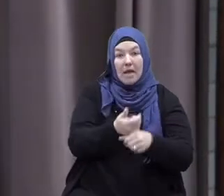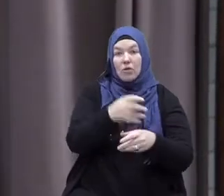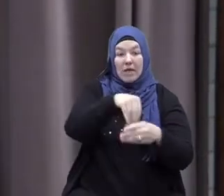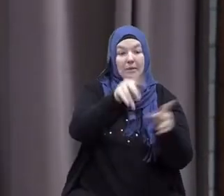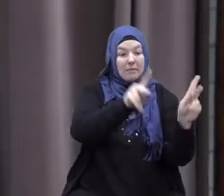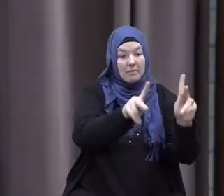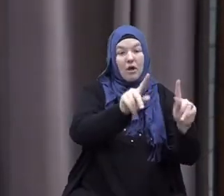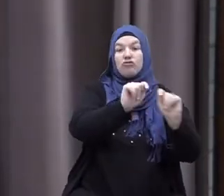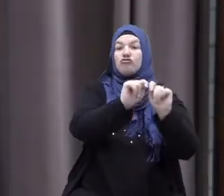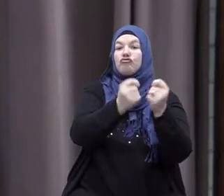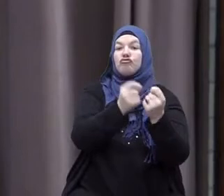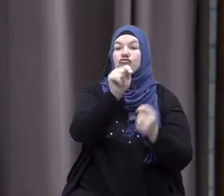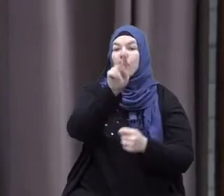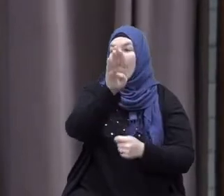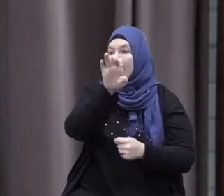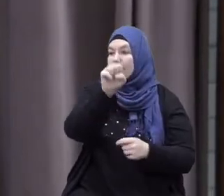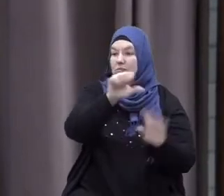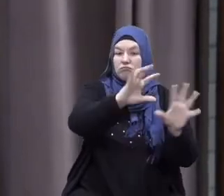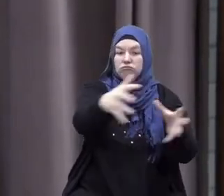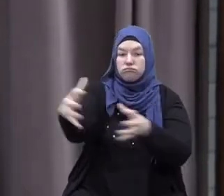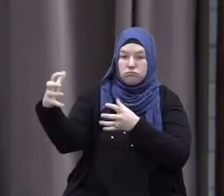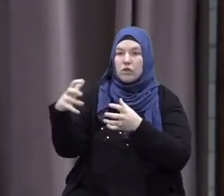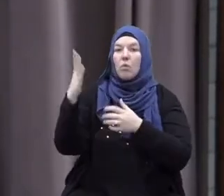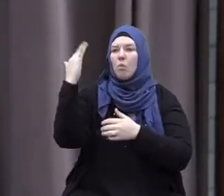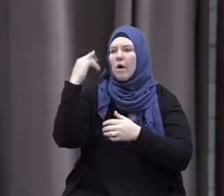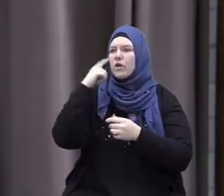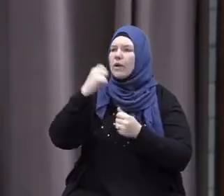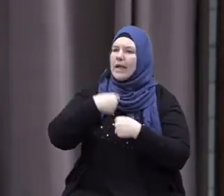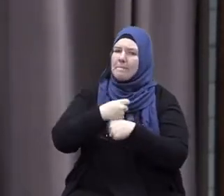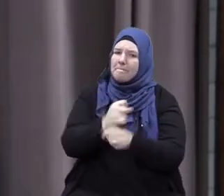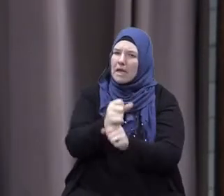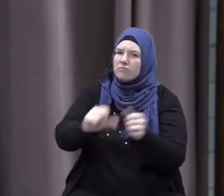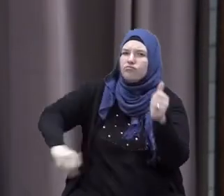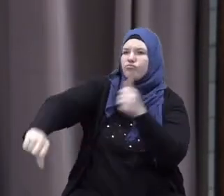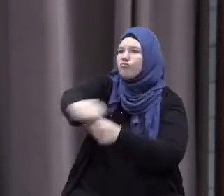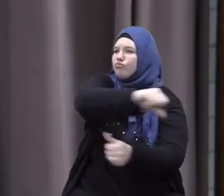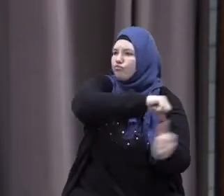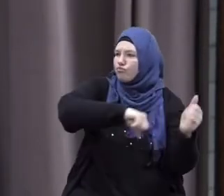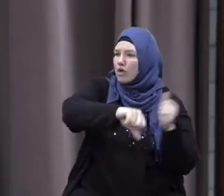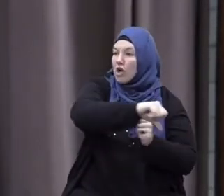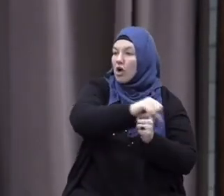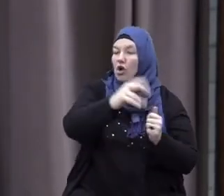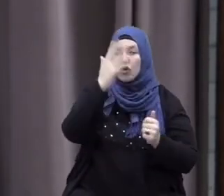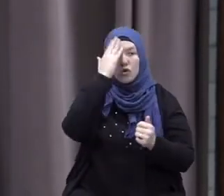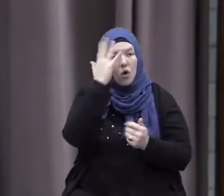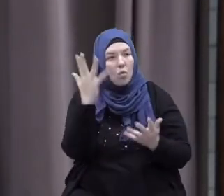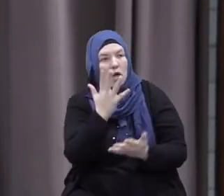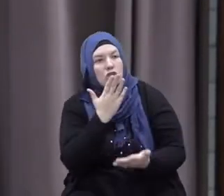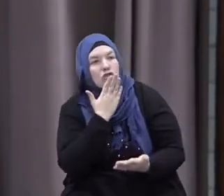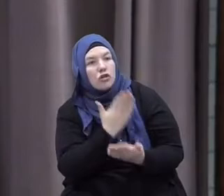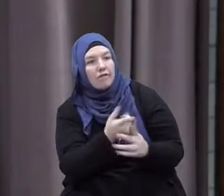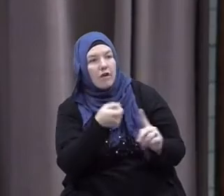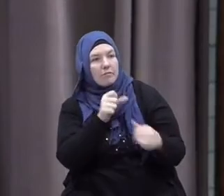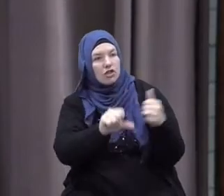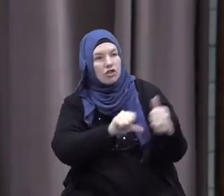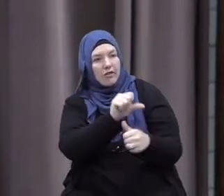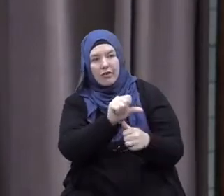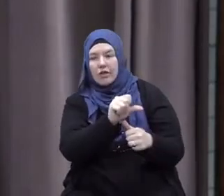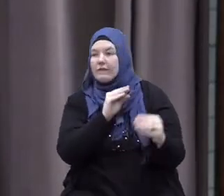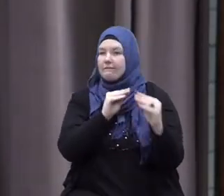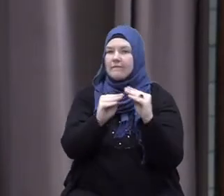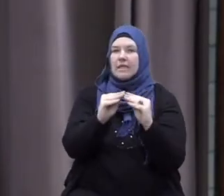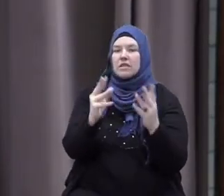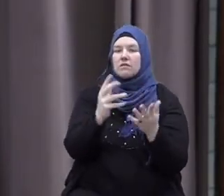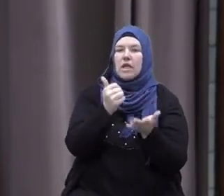tribes so that you may get to know each other, to know what is good and what is wrong, to fix what is